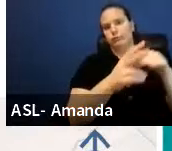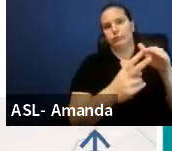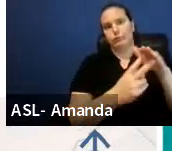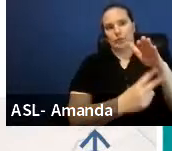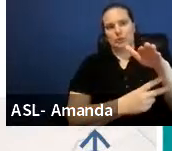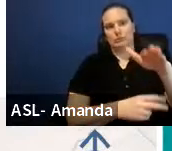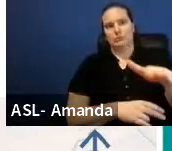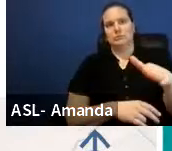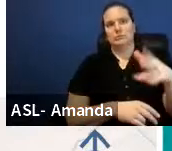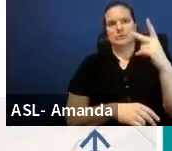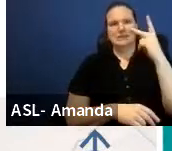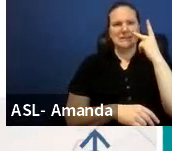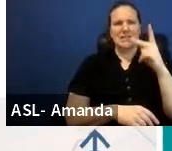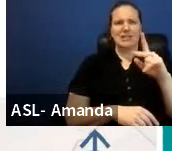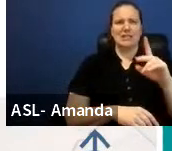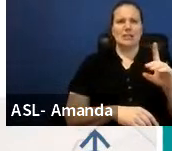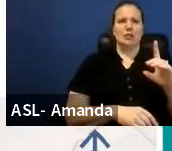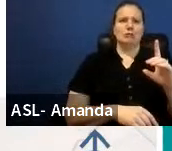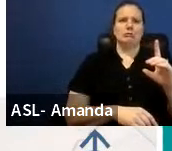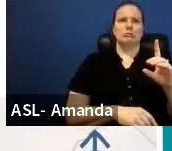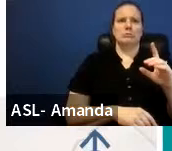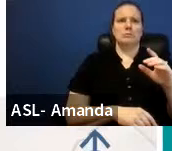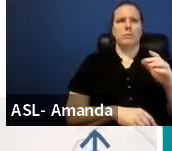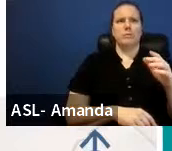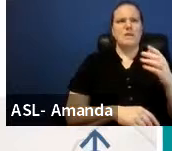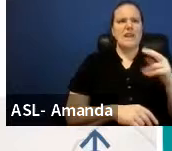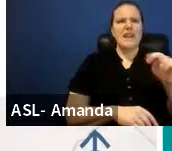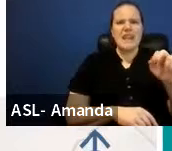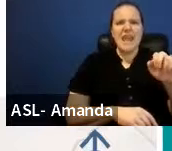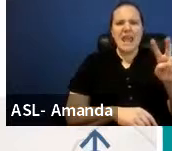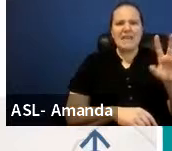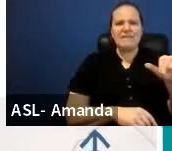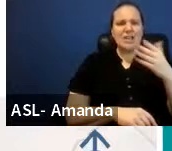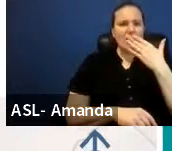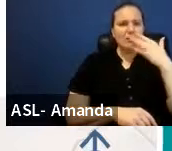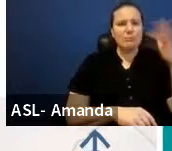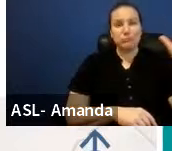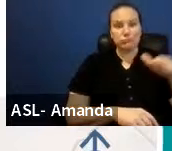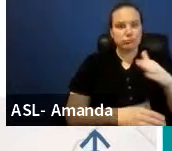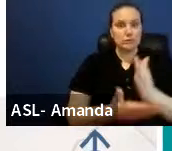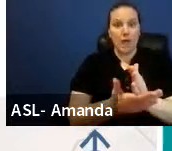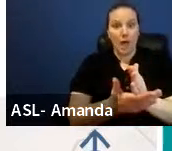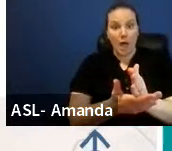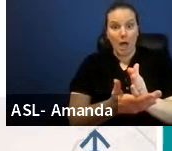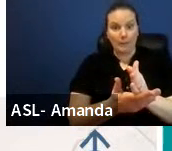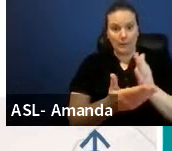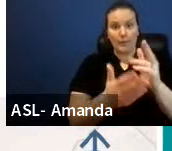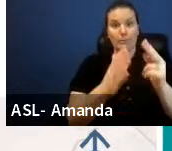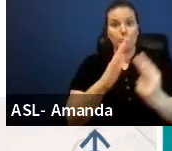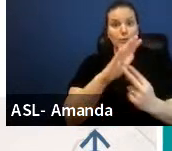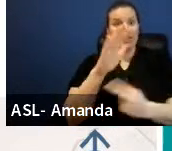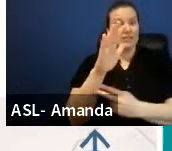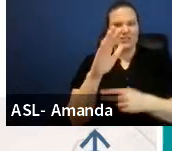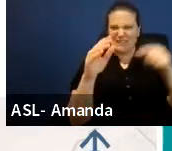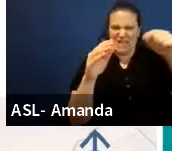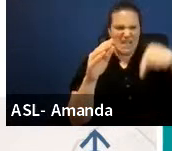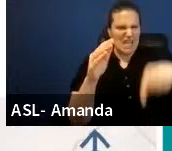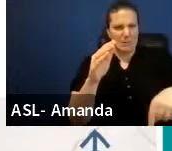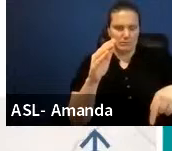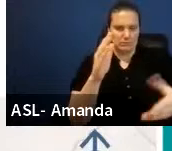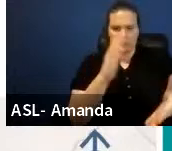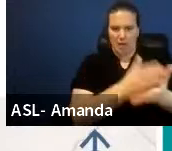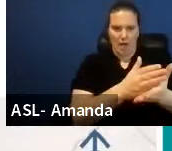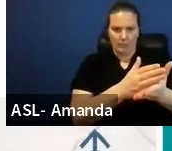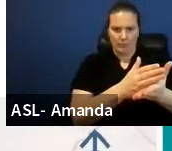that deep draft dredging actually stops as you get to our bridge. And then further up the Columbia River, it's